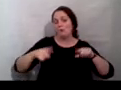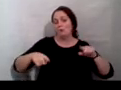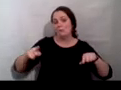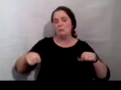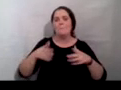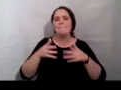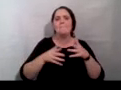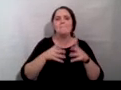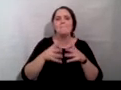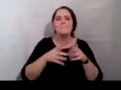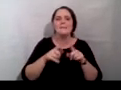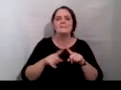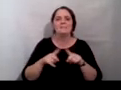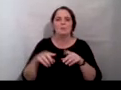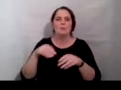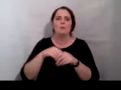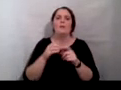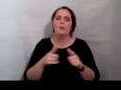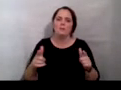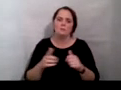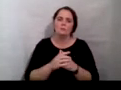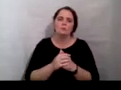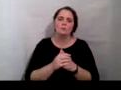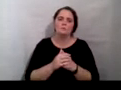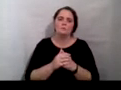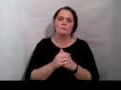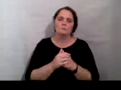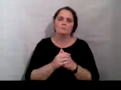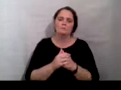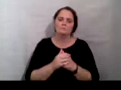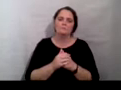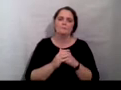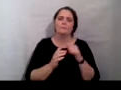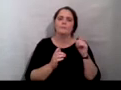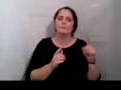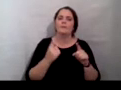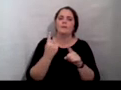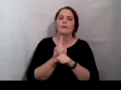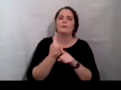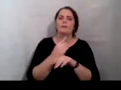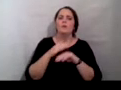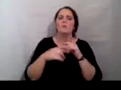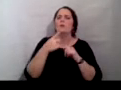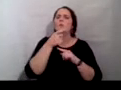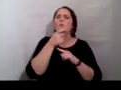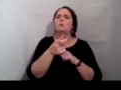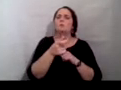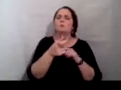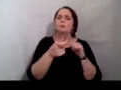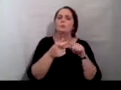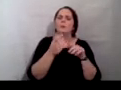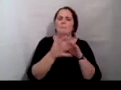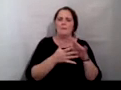multiple meanings embedded in language. She speaks of the word winingala, which means